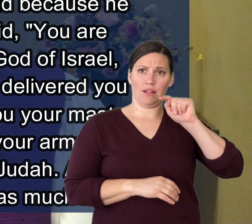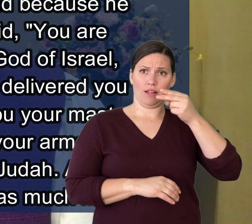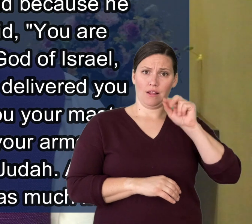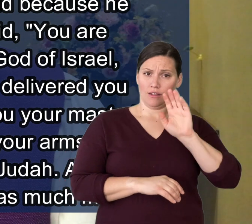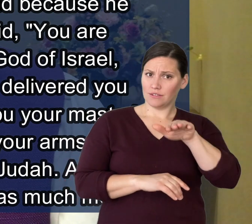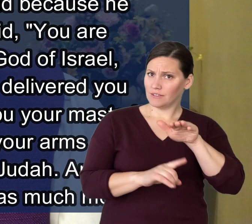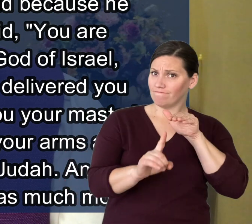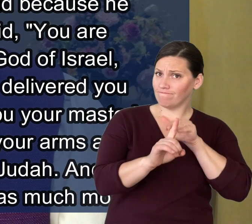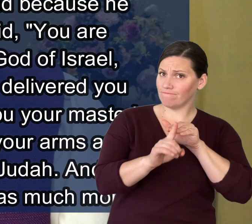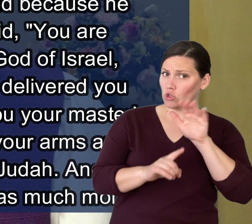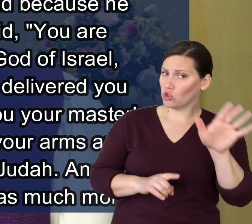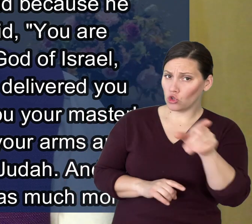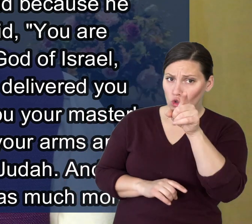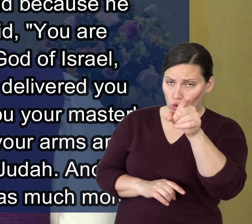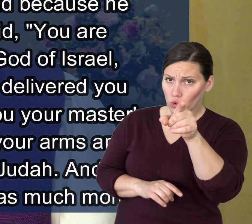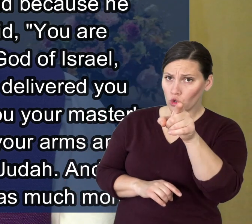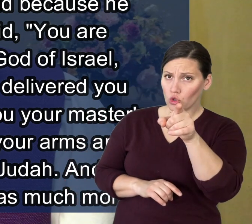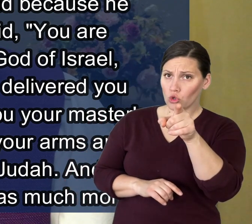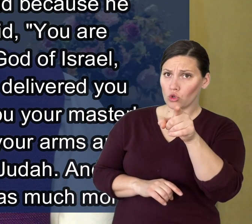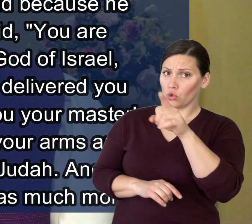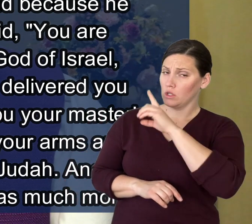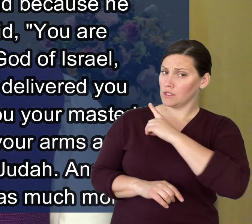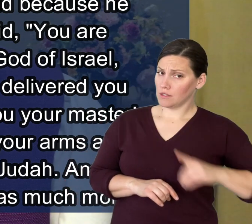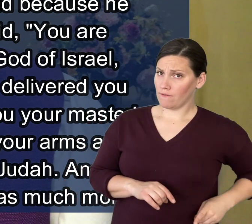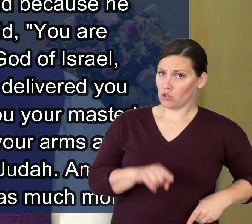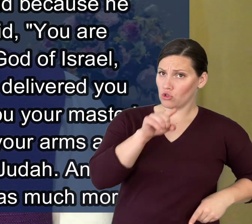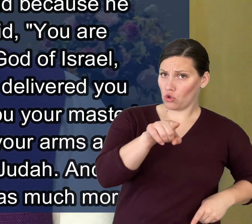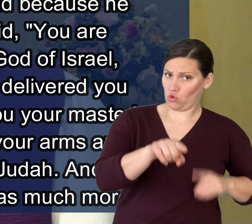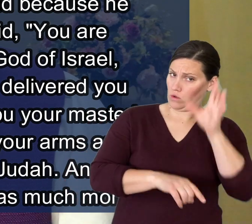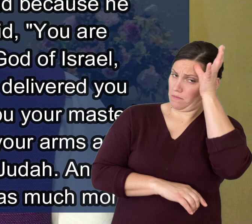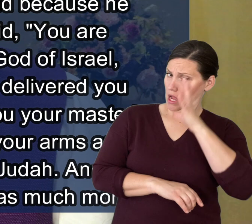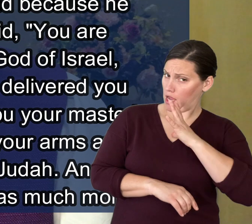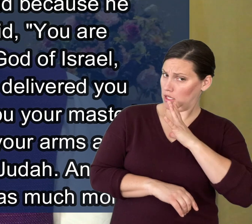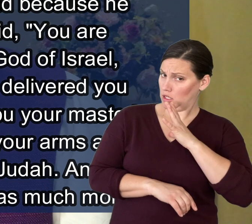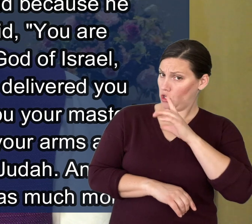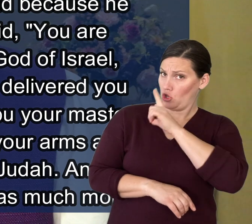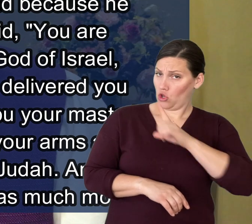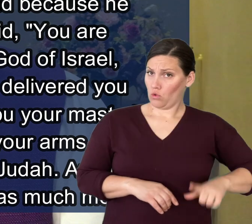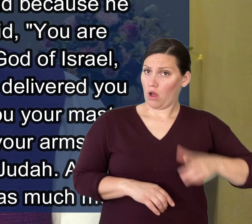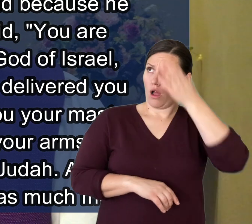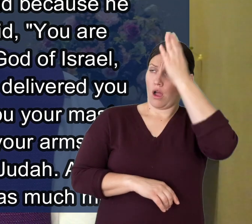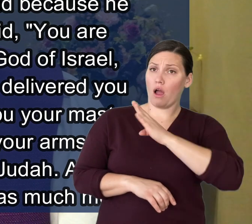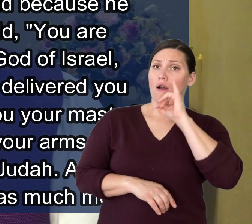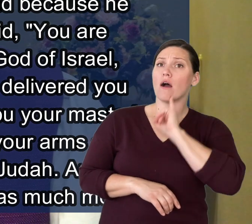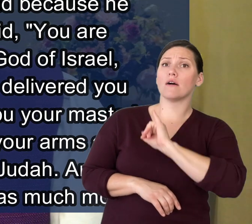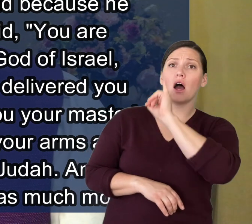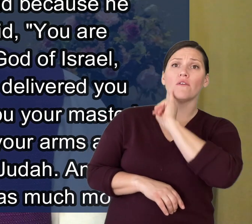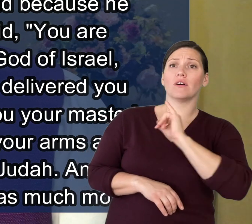Nathan said to David, "You are the man. Thus says the Lord, the God of